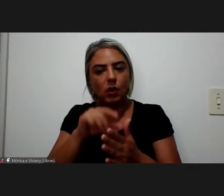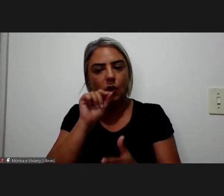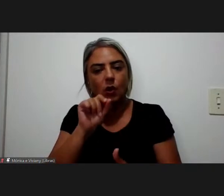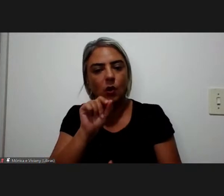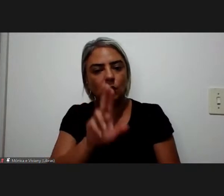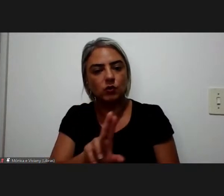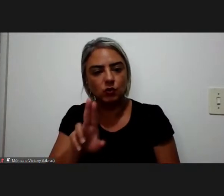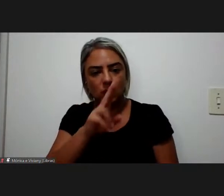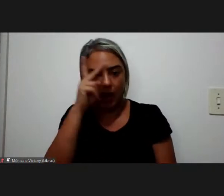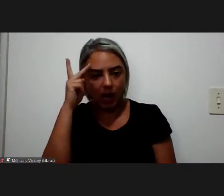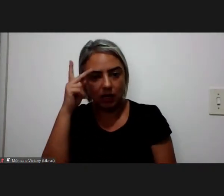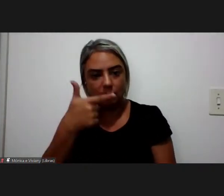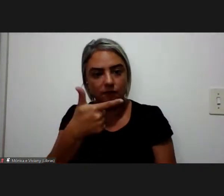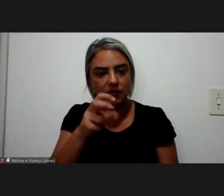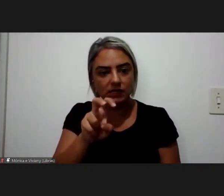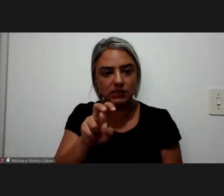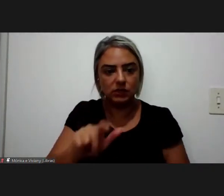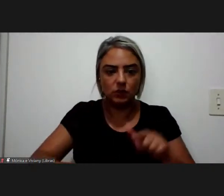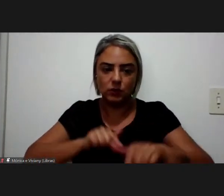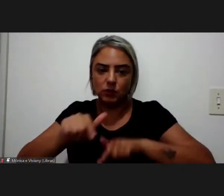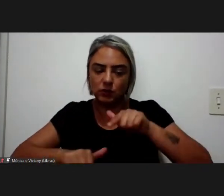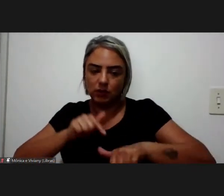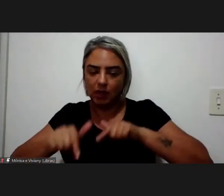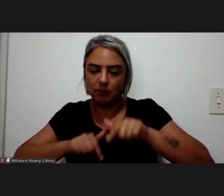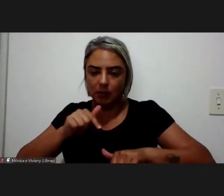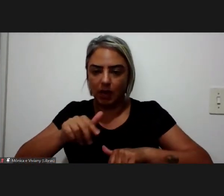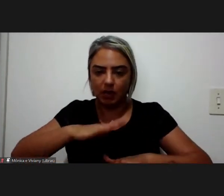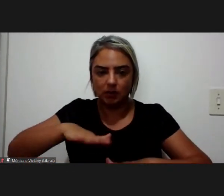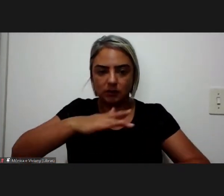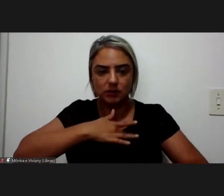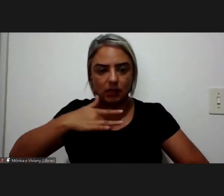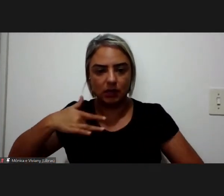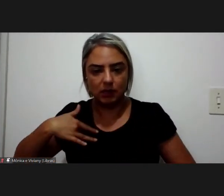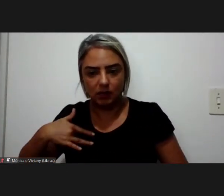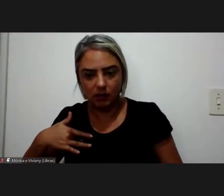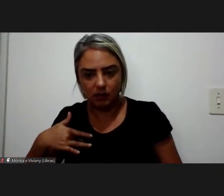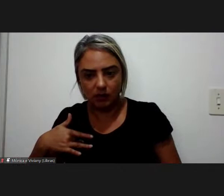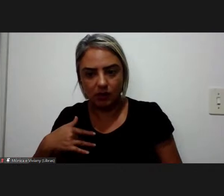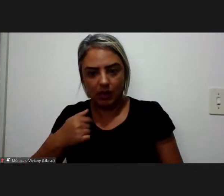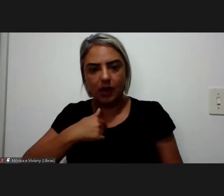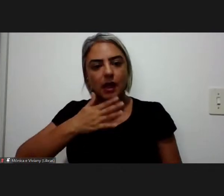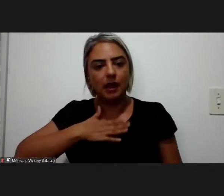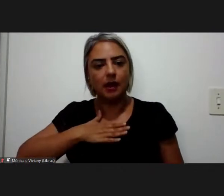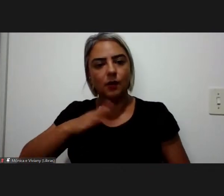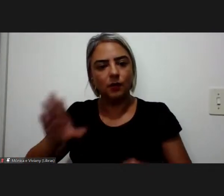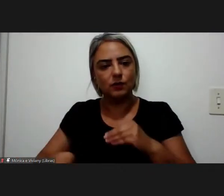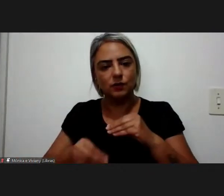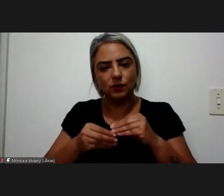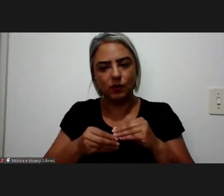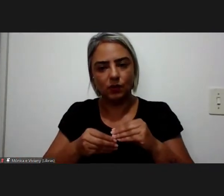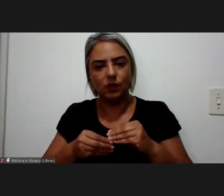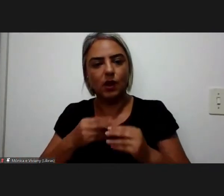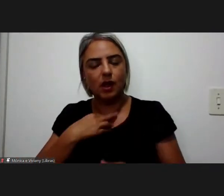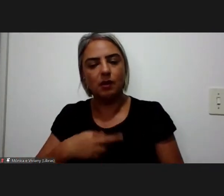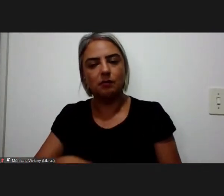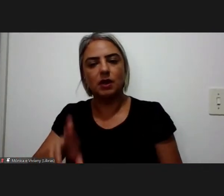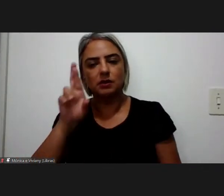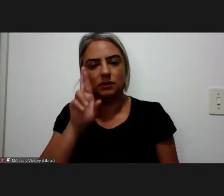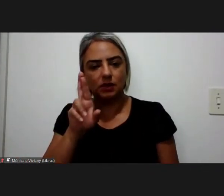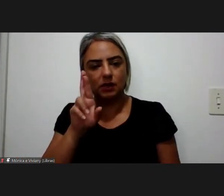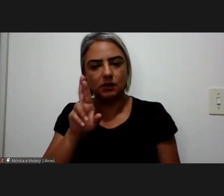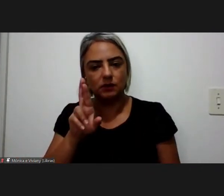the users, 25% of the workers from this health sector, amongst which I am there,